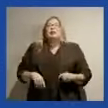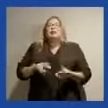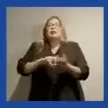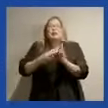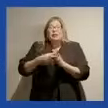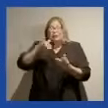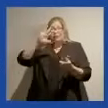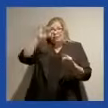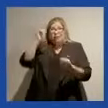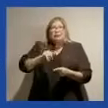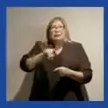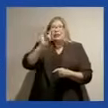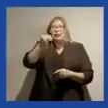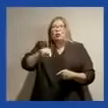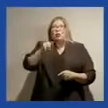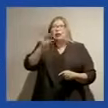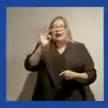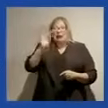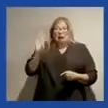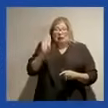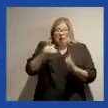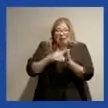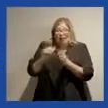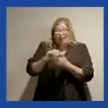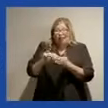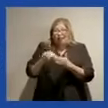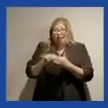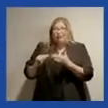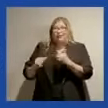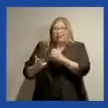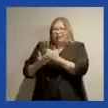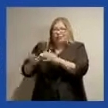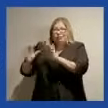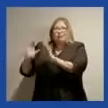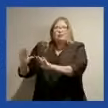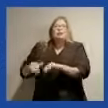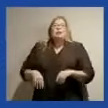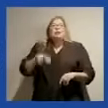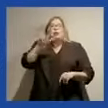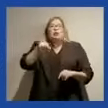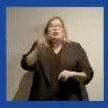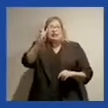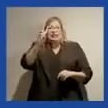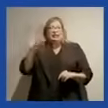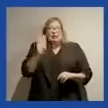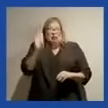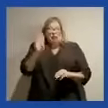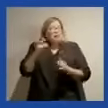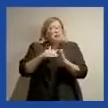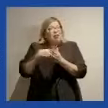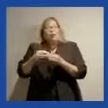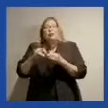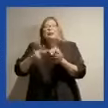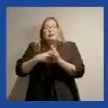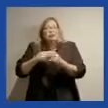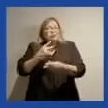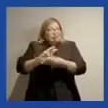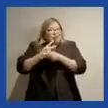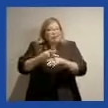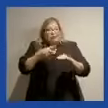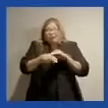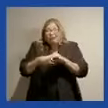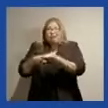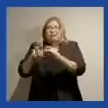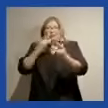total of $13.1 billion over those two fiscal years, $3.6 billion. The efficiencies start to annualize at a